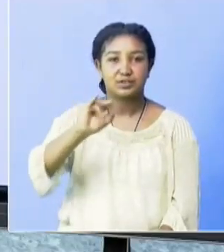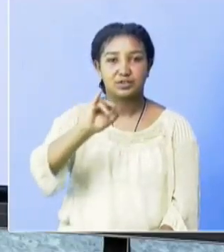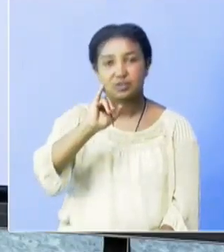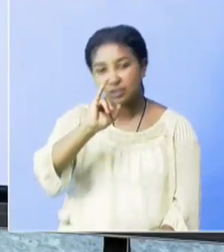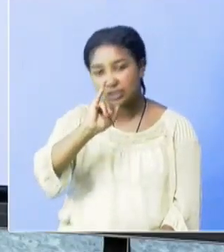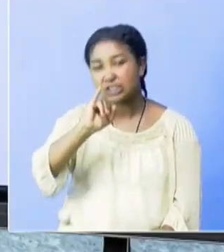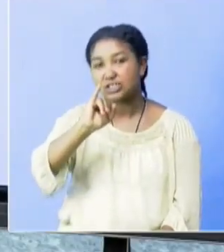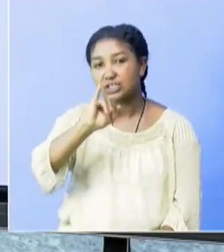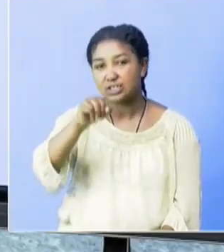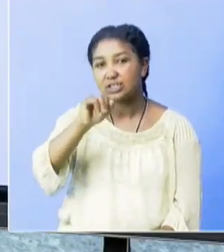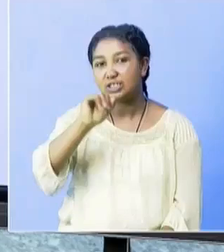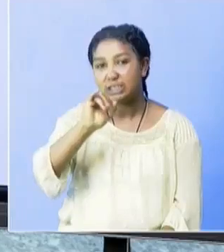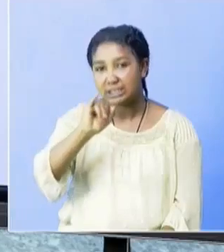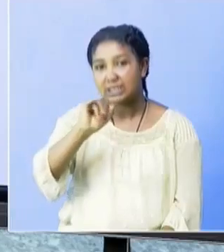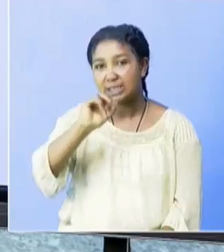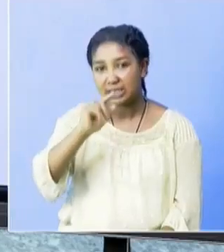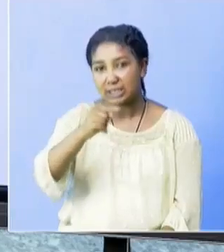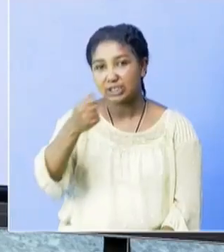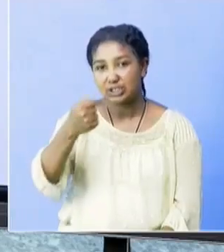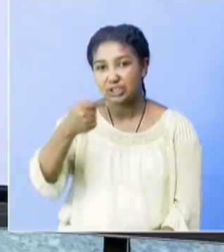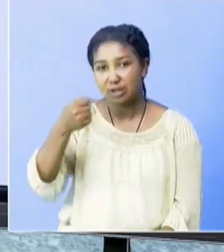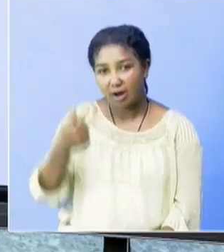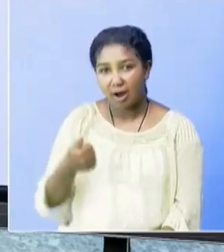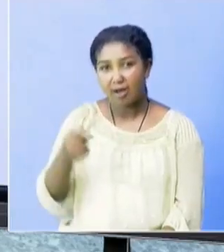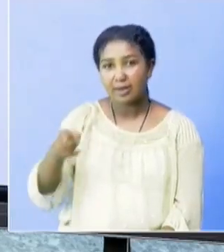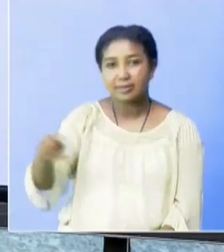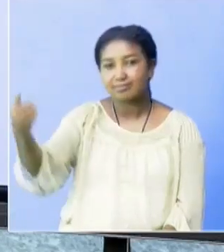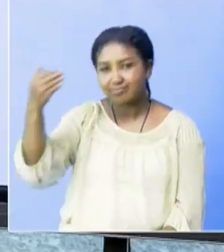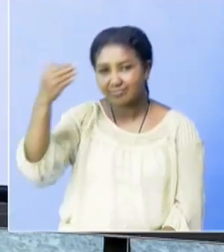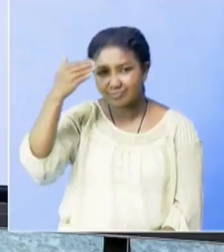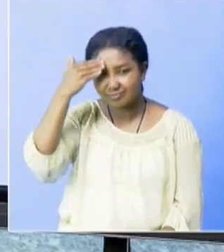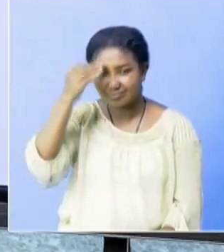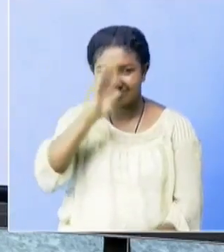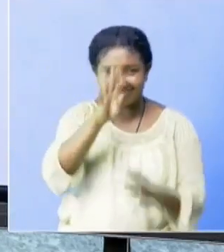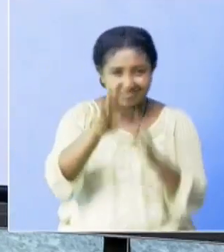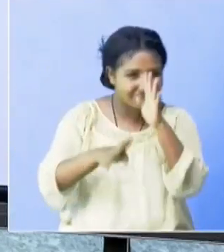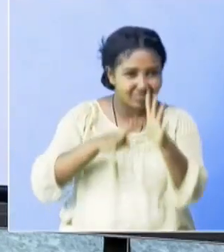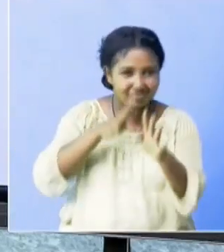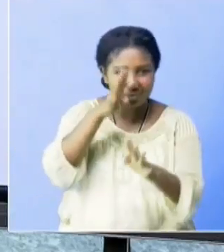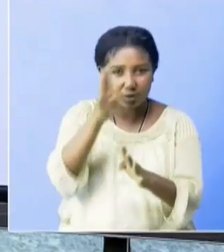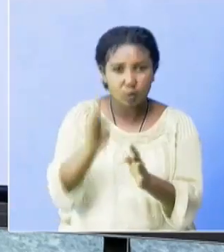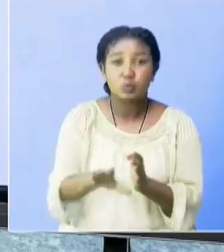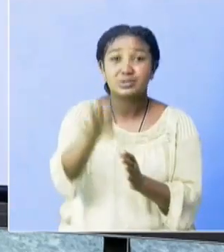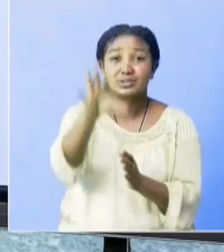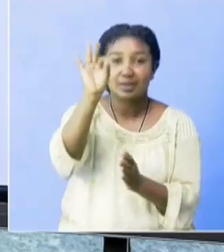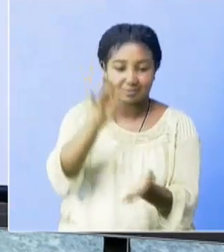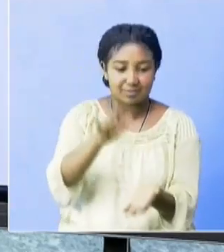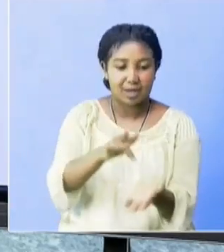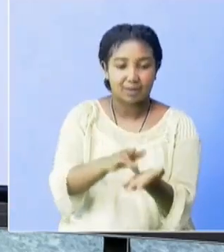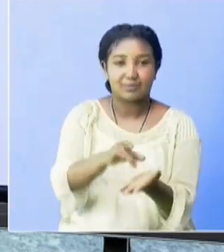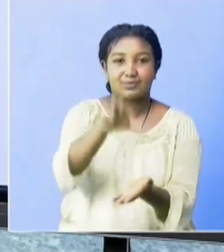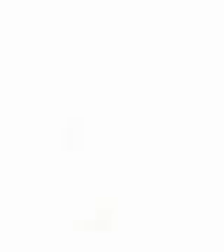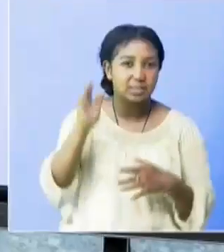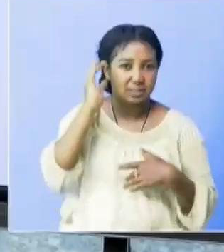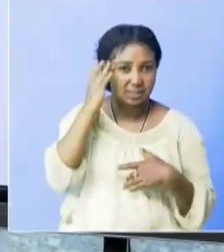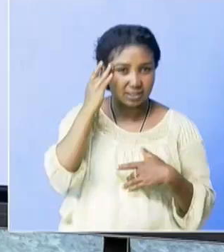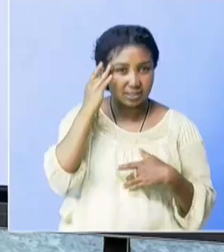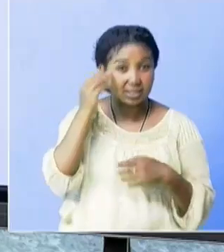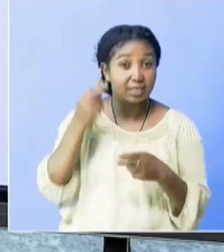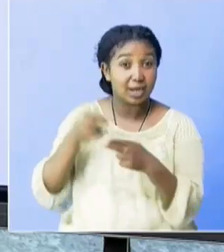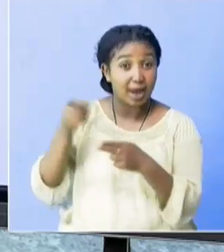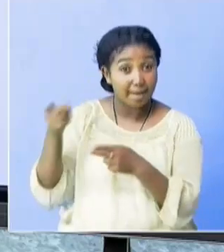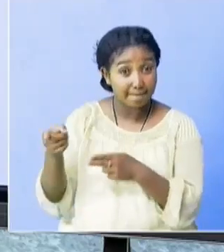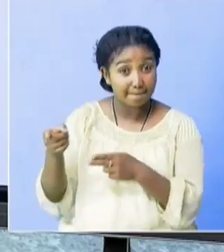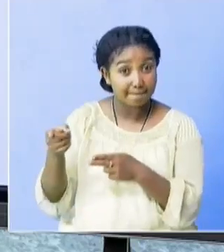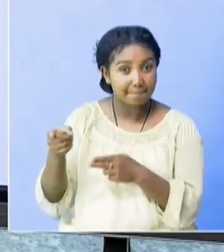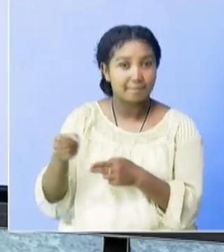Famous about, he is a scientist who discovered Al-Hazria disease. His name is what